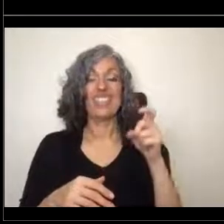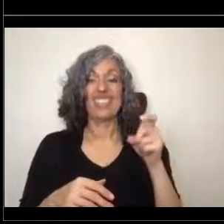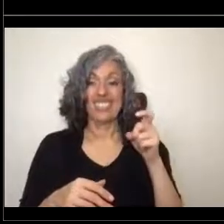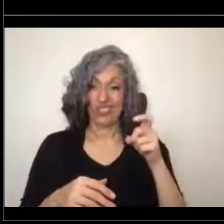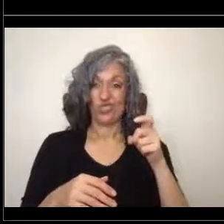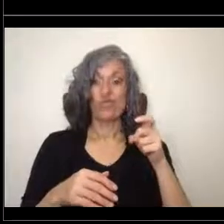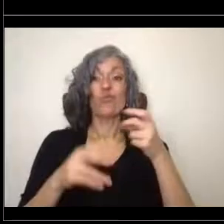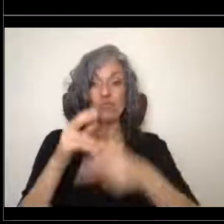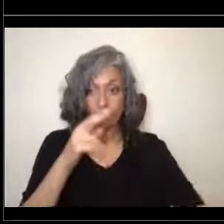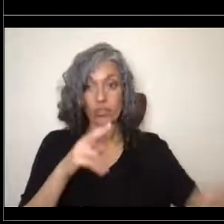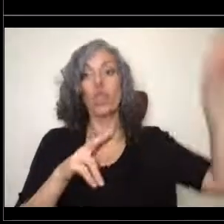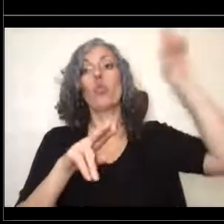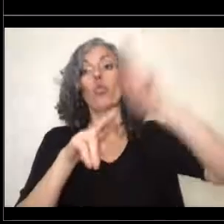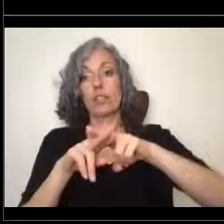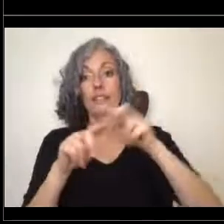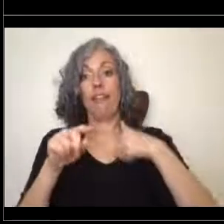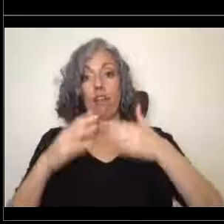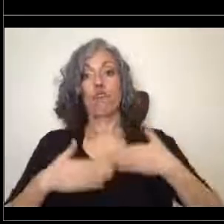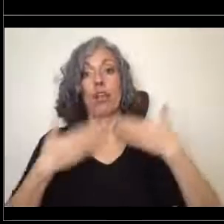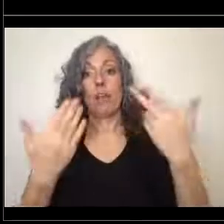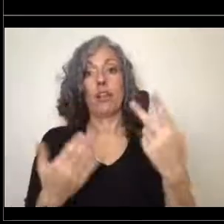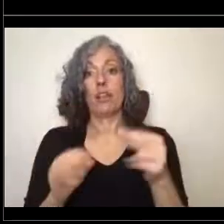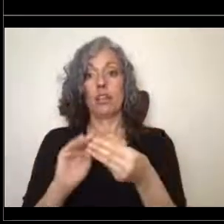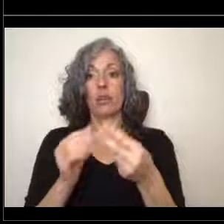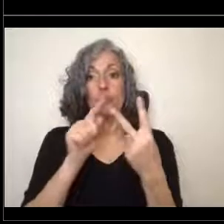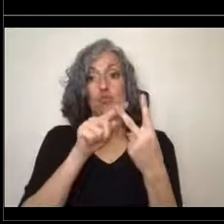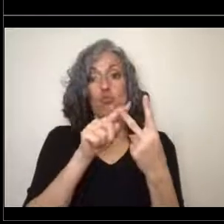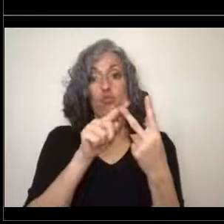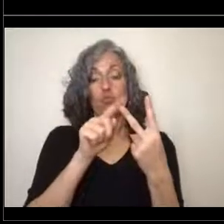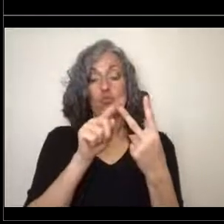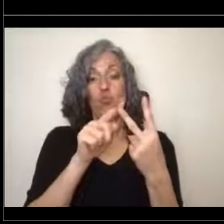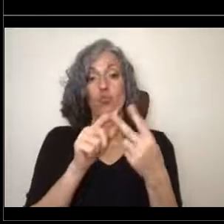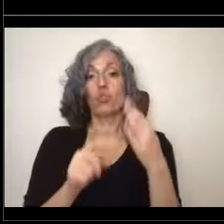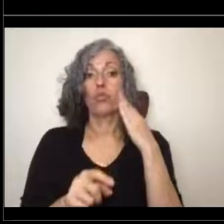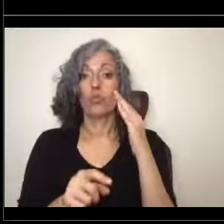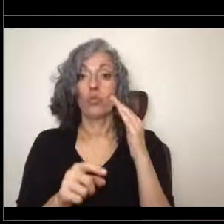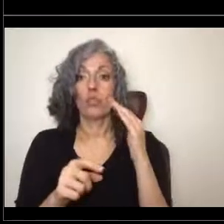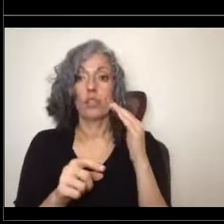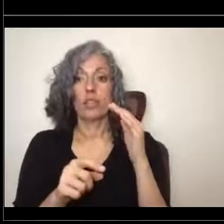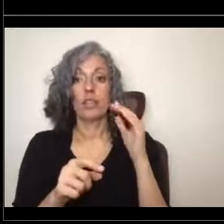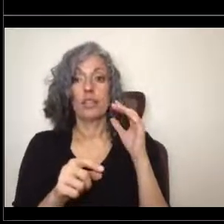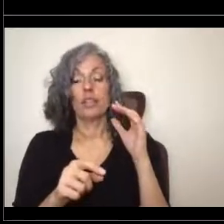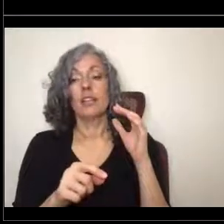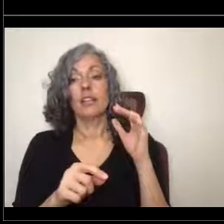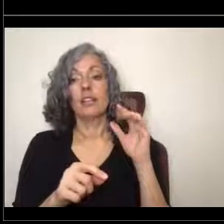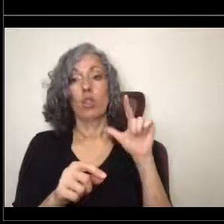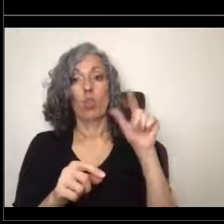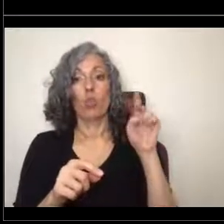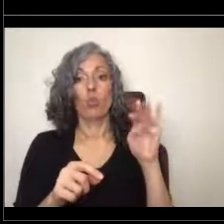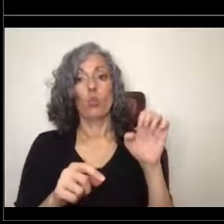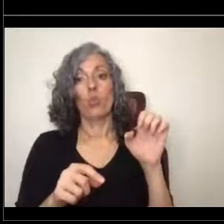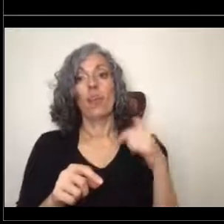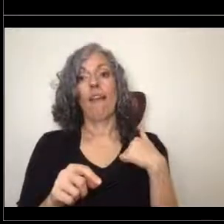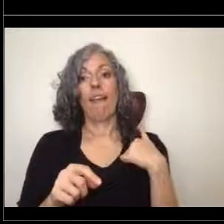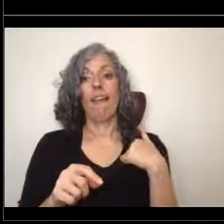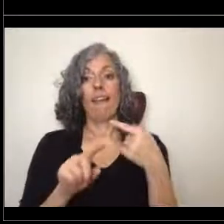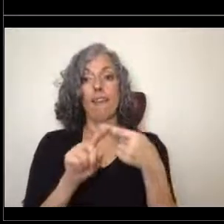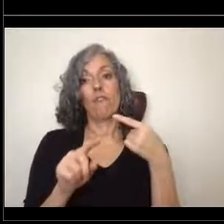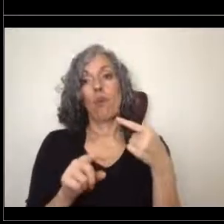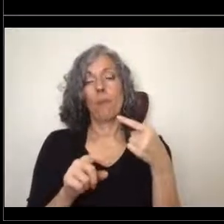recommend. And number 2, because like Dr. Liu, I come from the quantitative side of